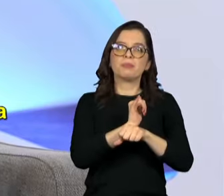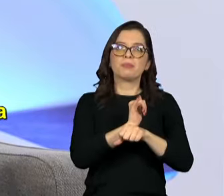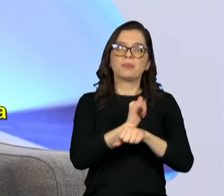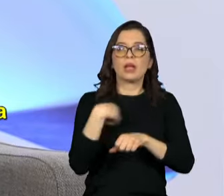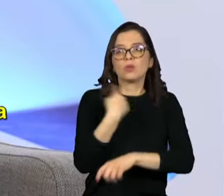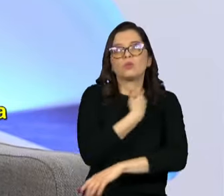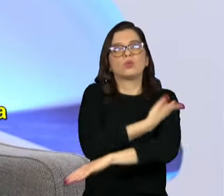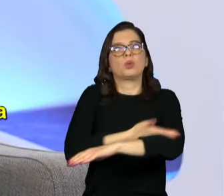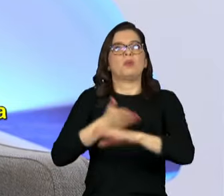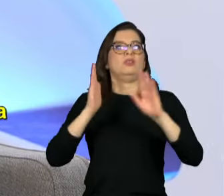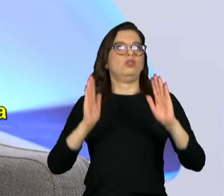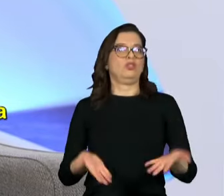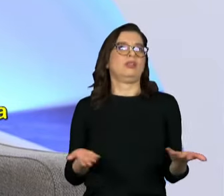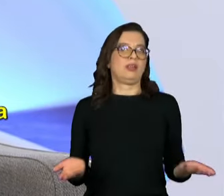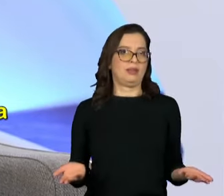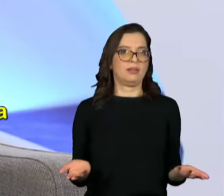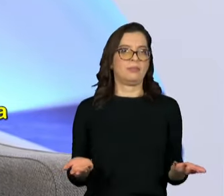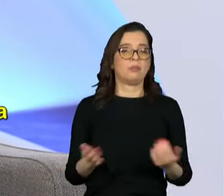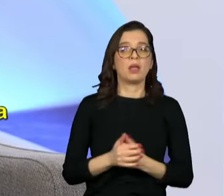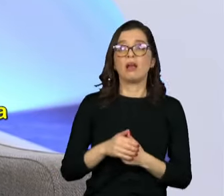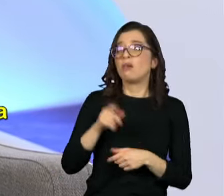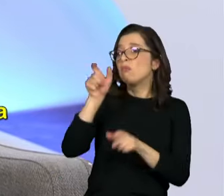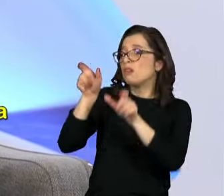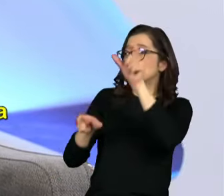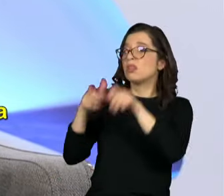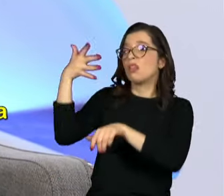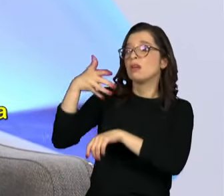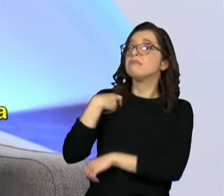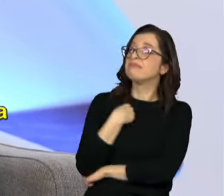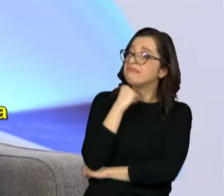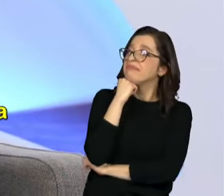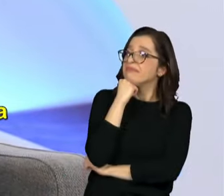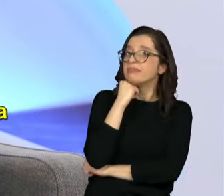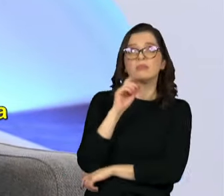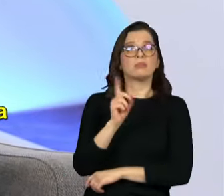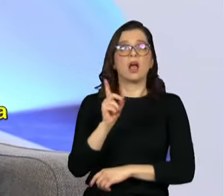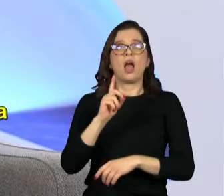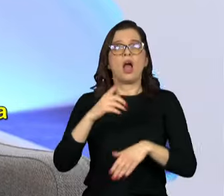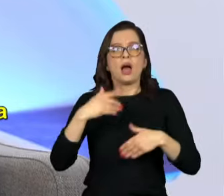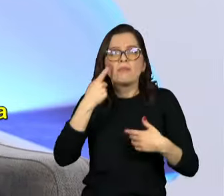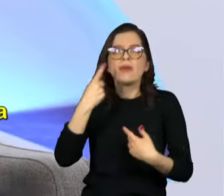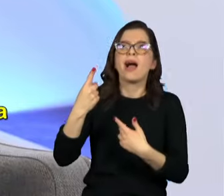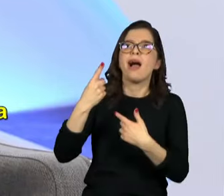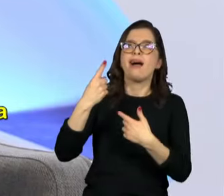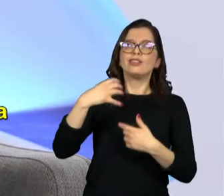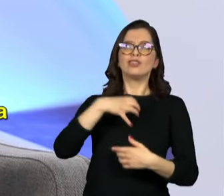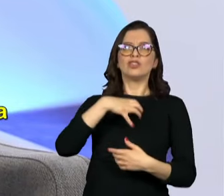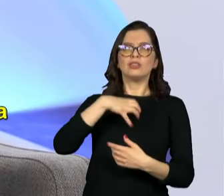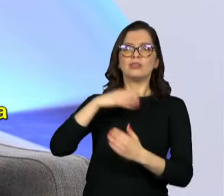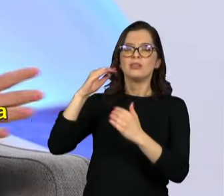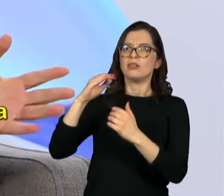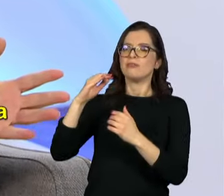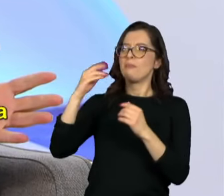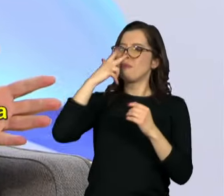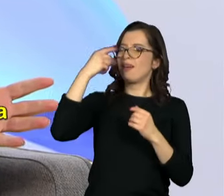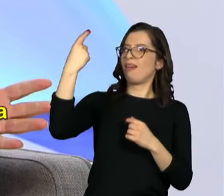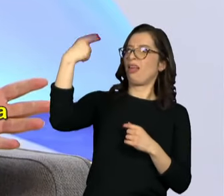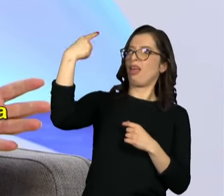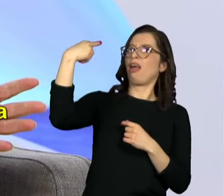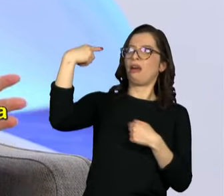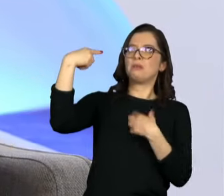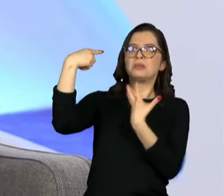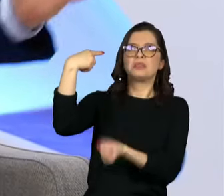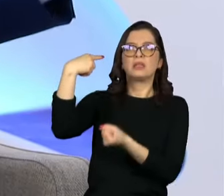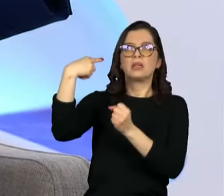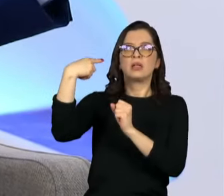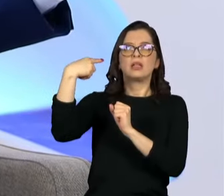kind of empty public discourse, which consists either of narrow technocratic talk, which inspires no